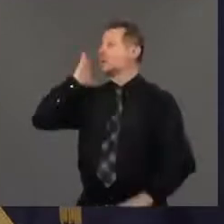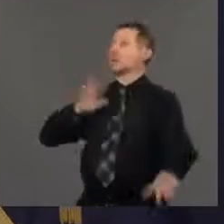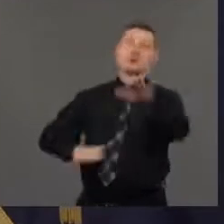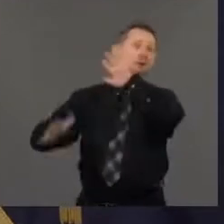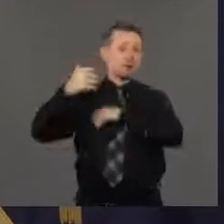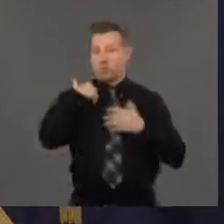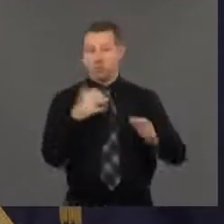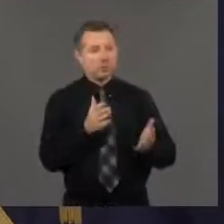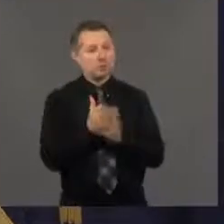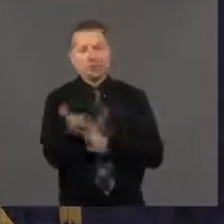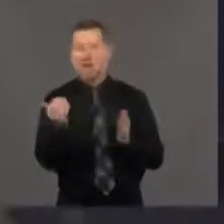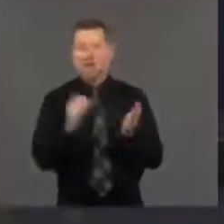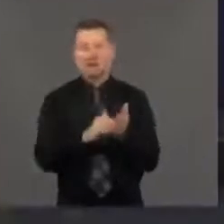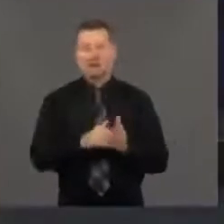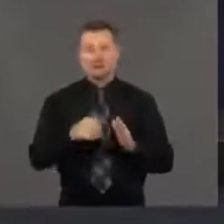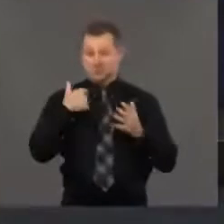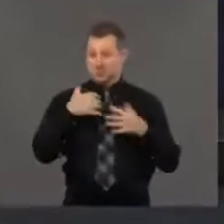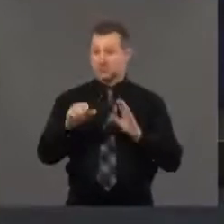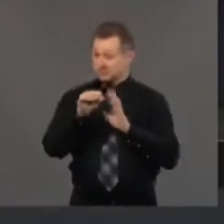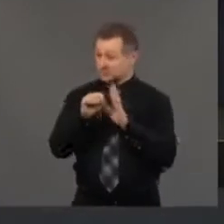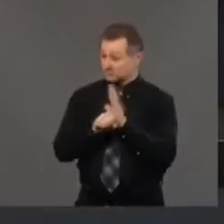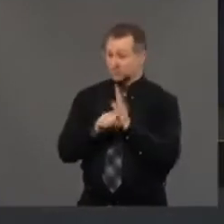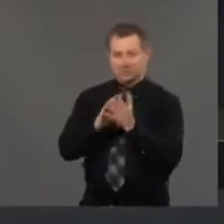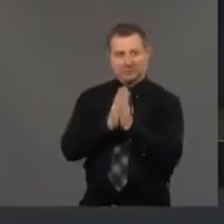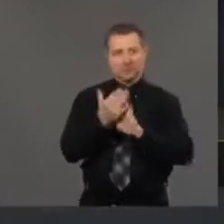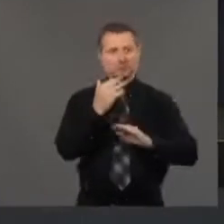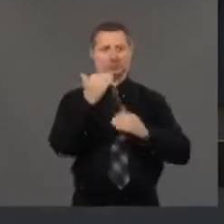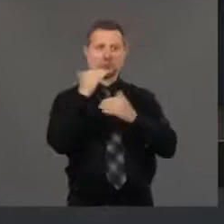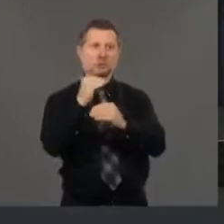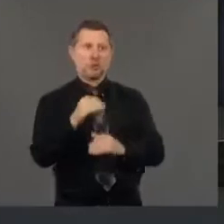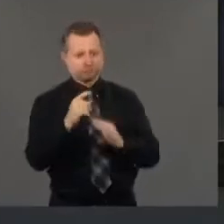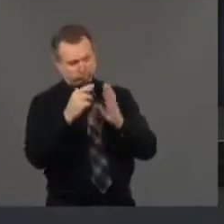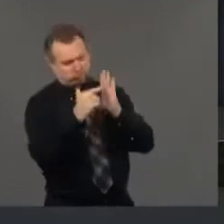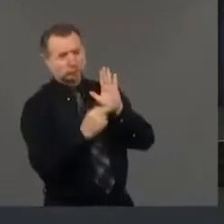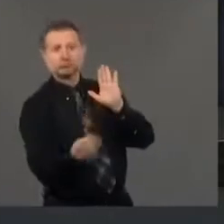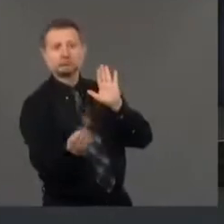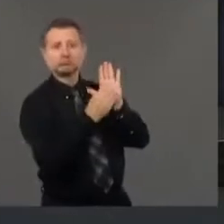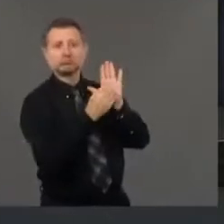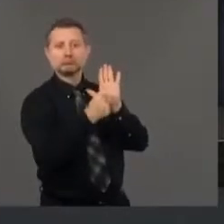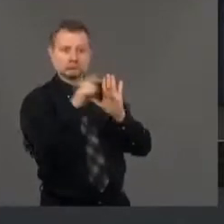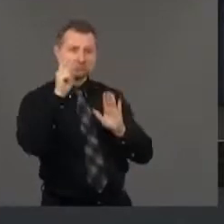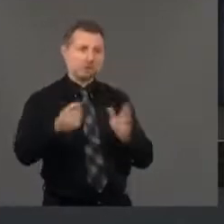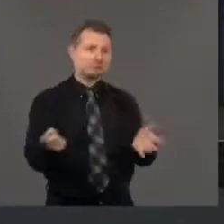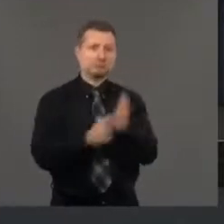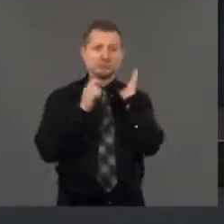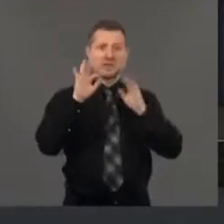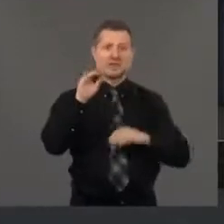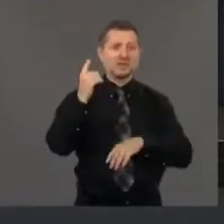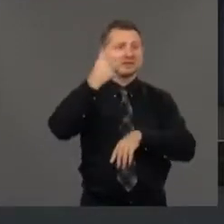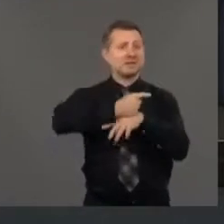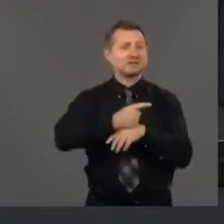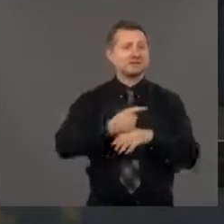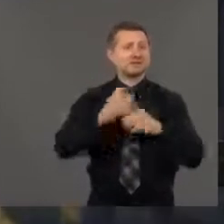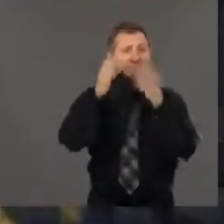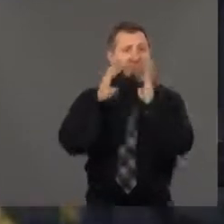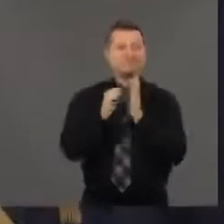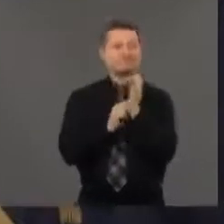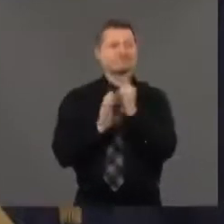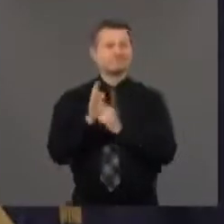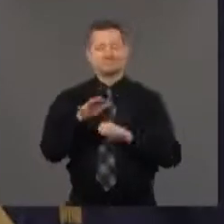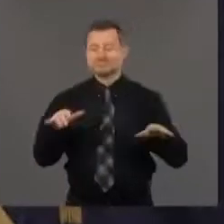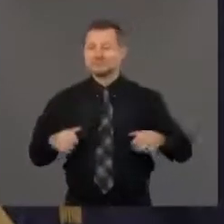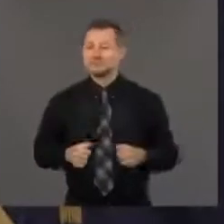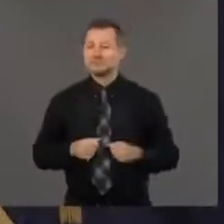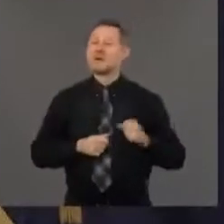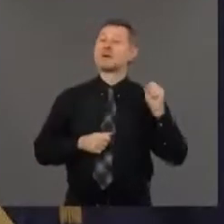reg. Any idea how many days an average hospital in New York or New York City would have on hand at this point?